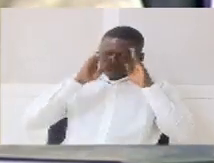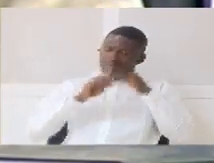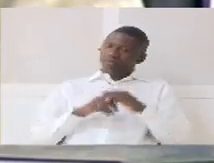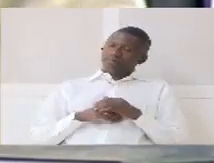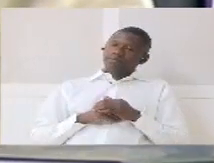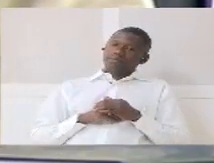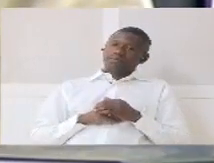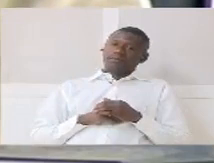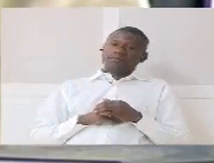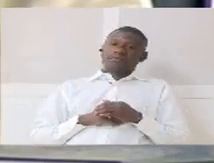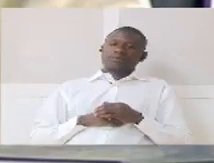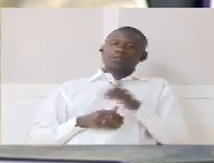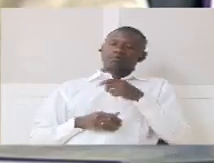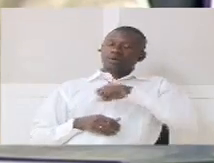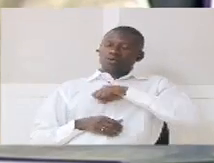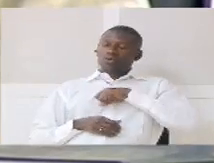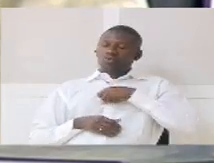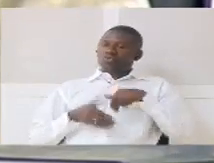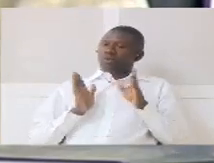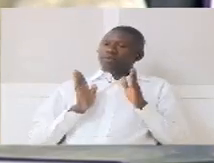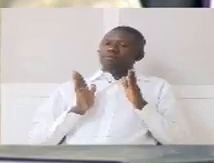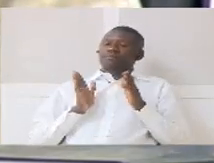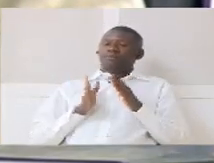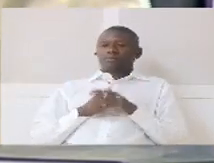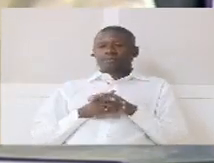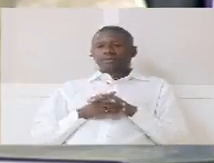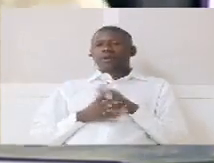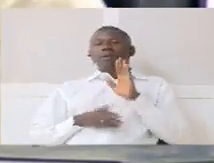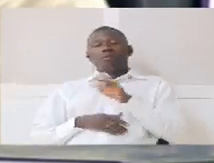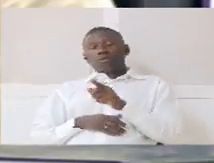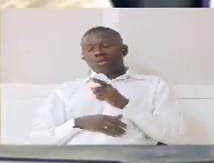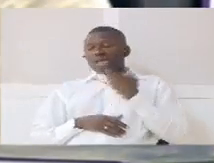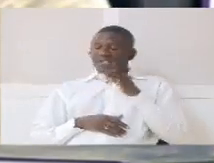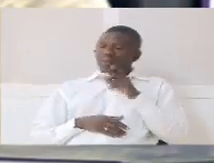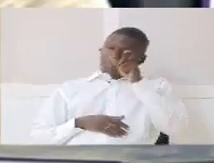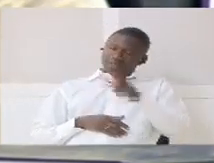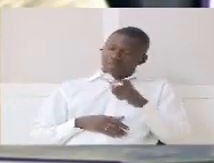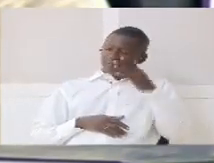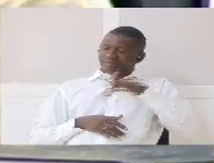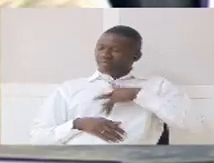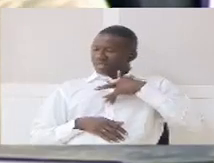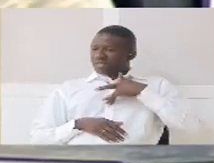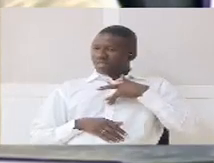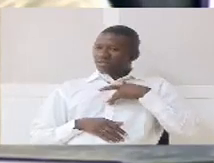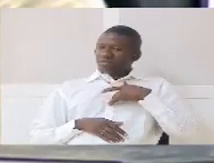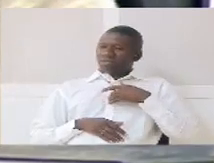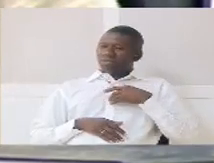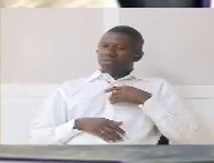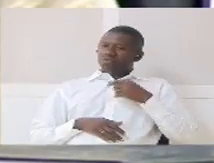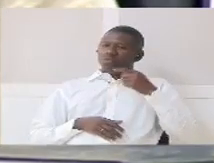reconcile. This is my personal belief. But anyone that feels that they